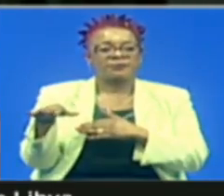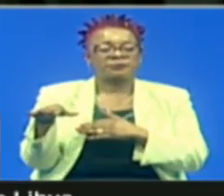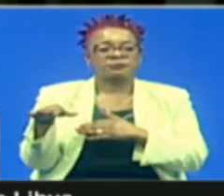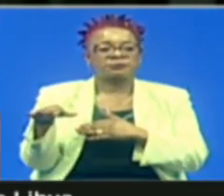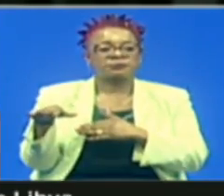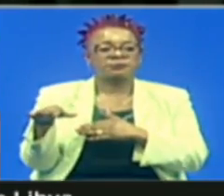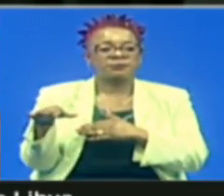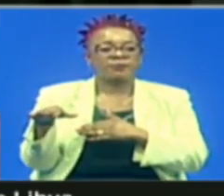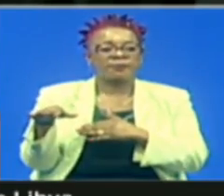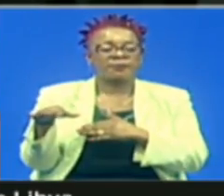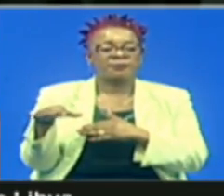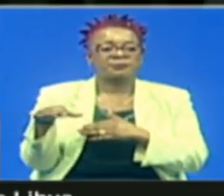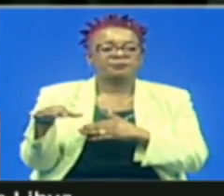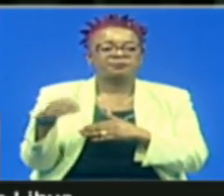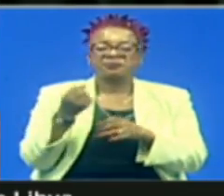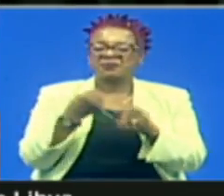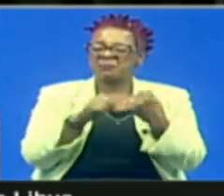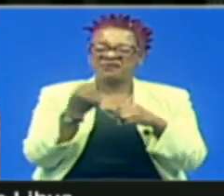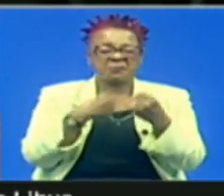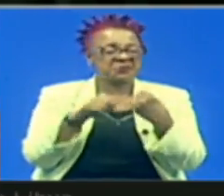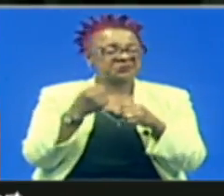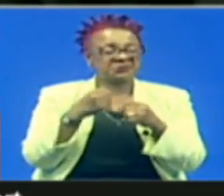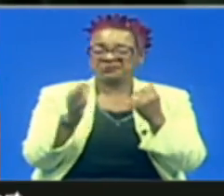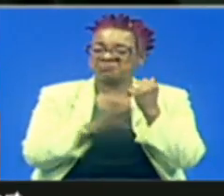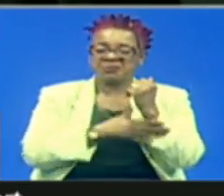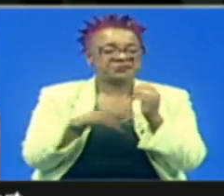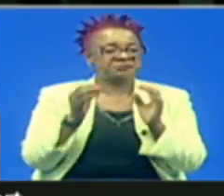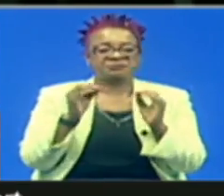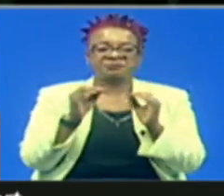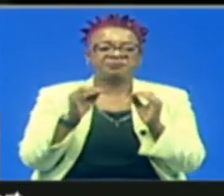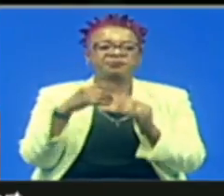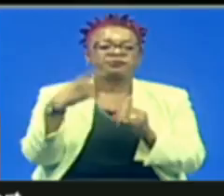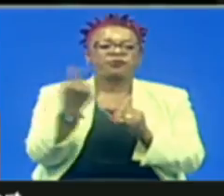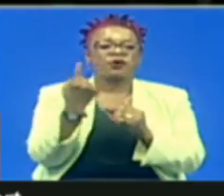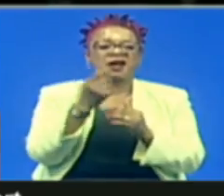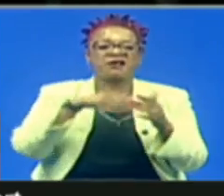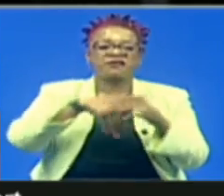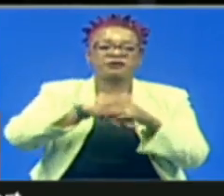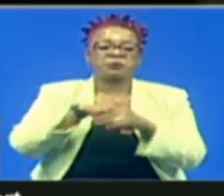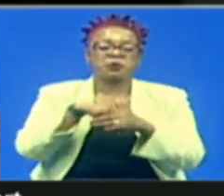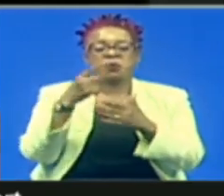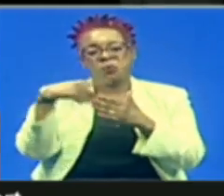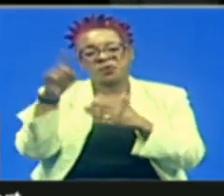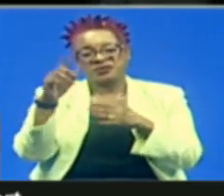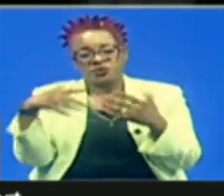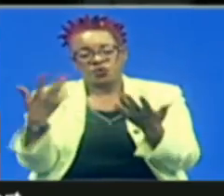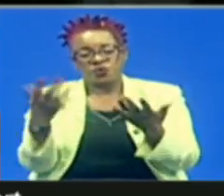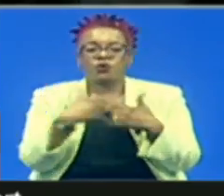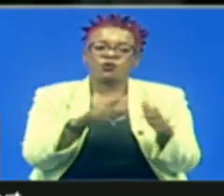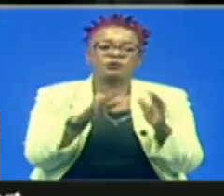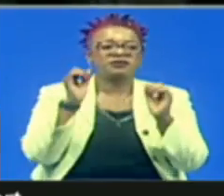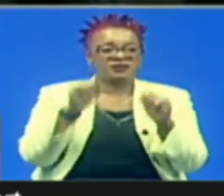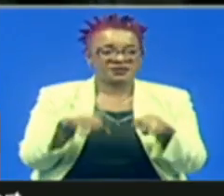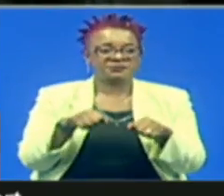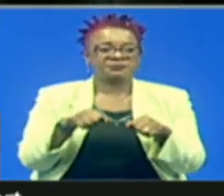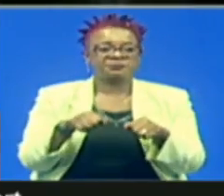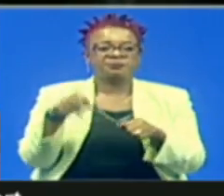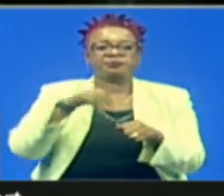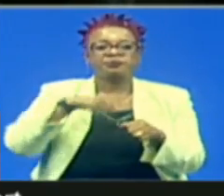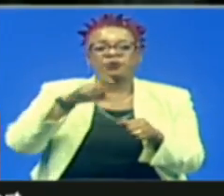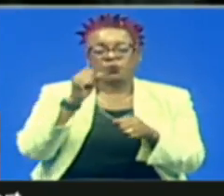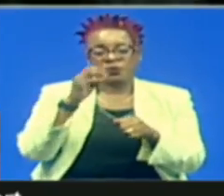Naweza sema performance ya kwa vibaya. Ni venye tu inapen kwa football, ni either you win or either you lose. So tumelearn